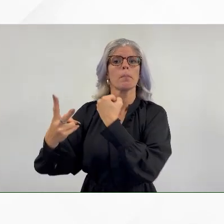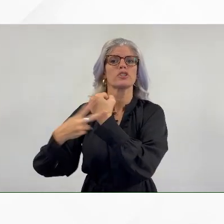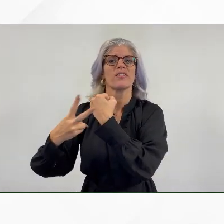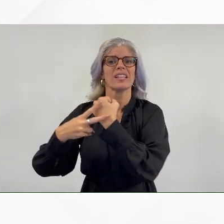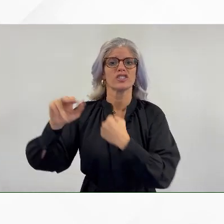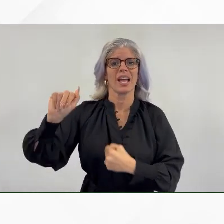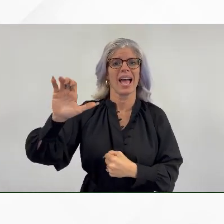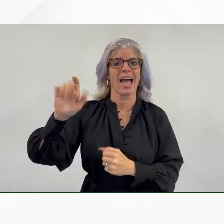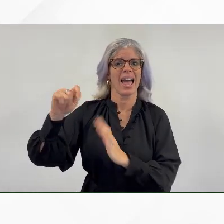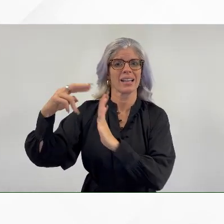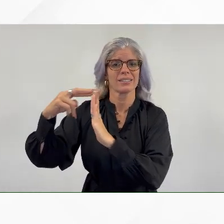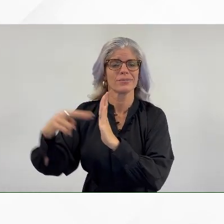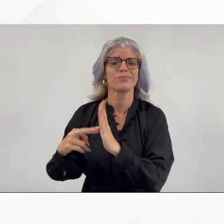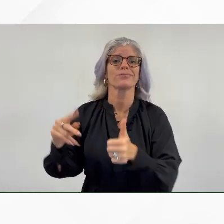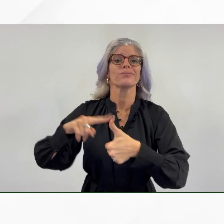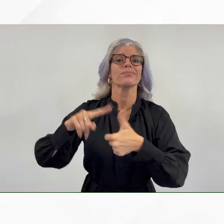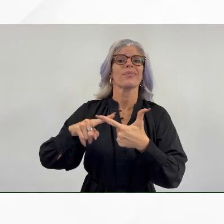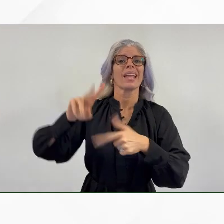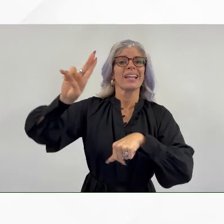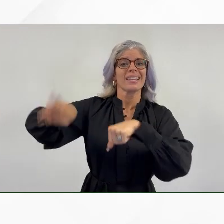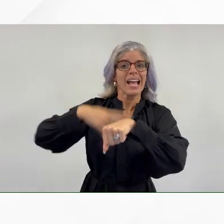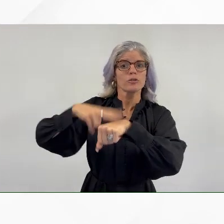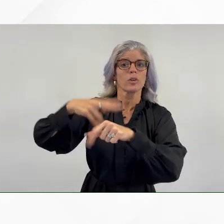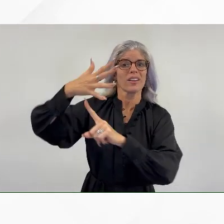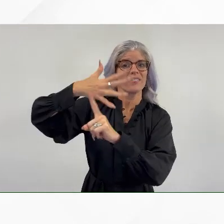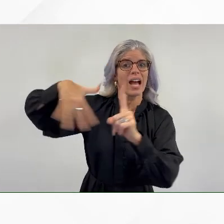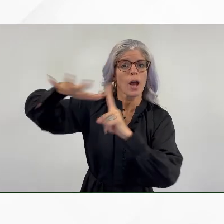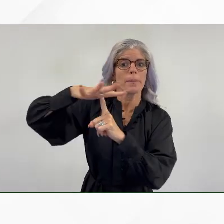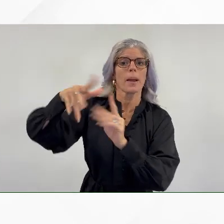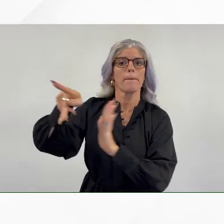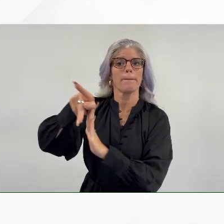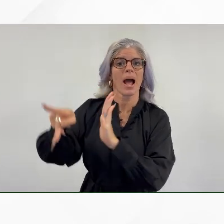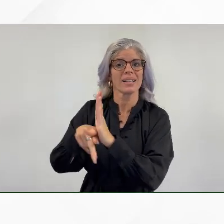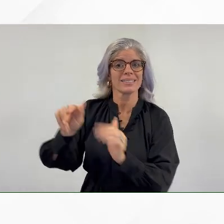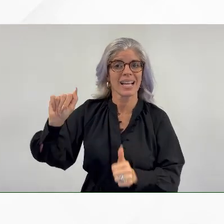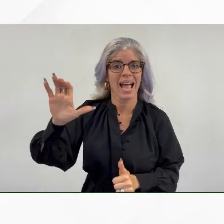policies are available in the Additional Resources PDF.